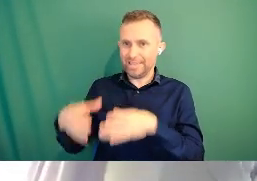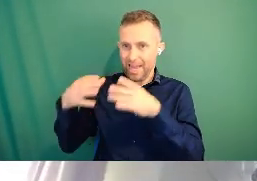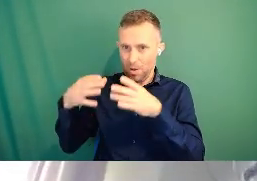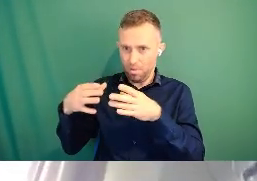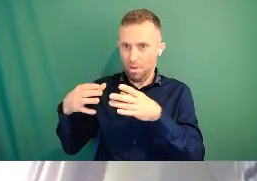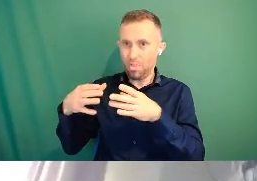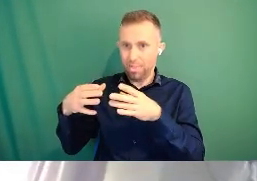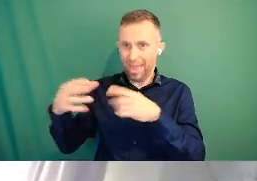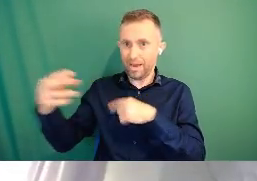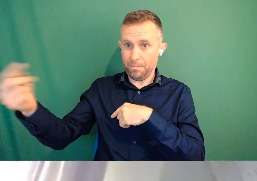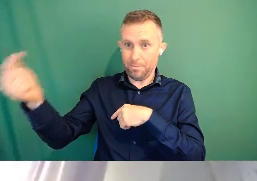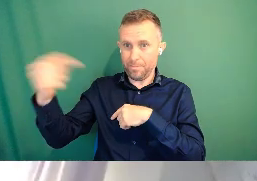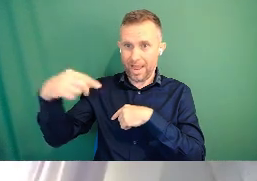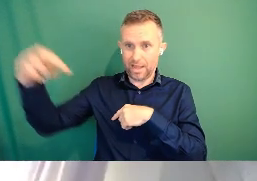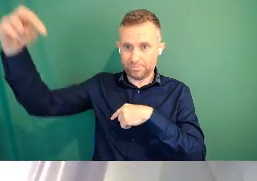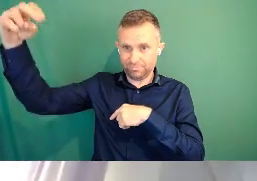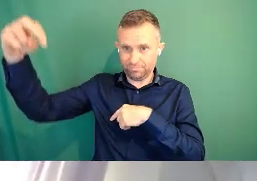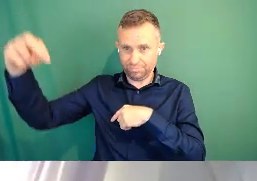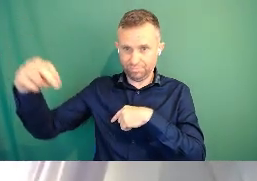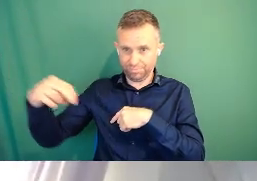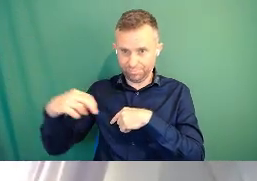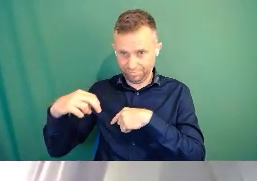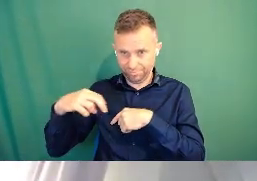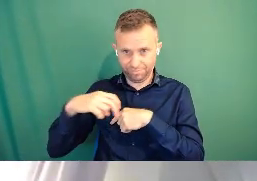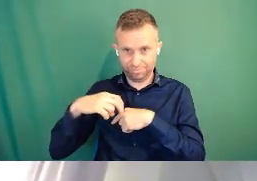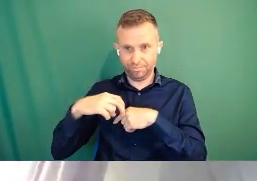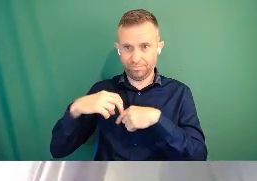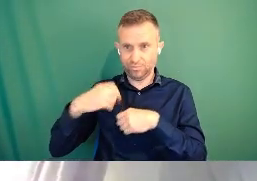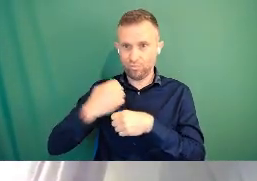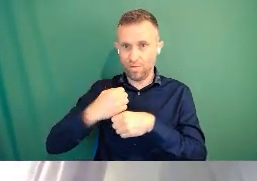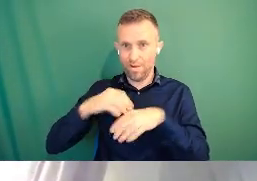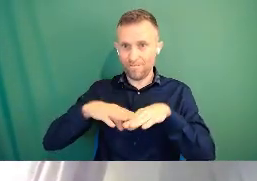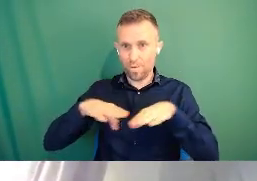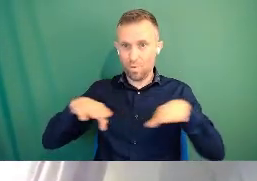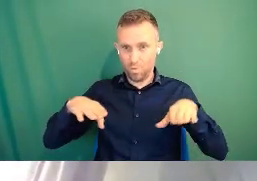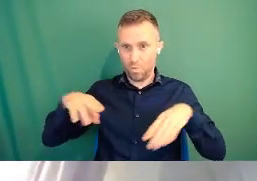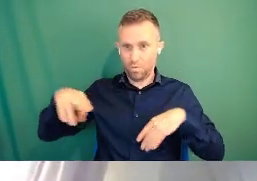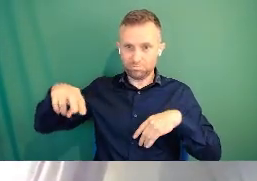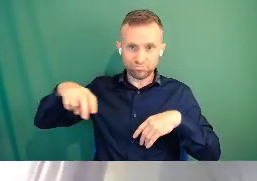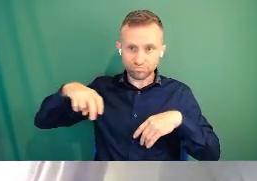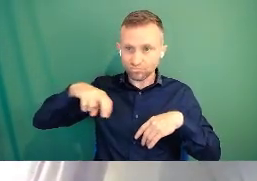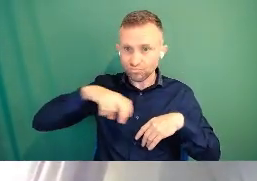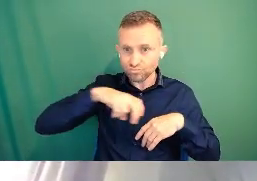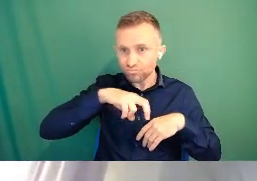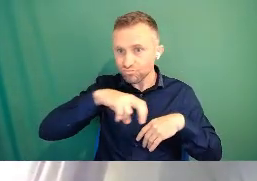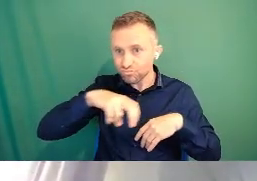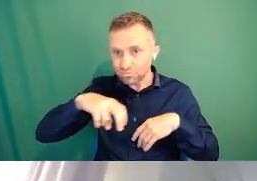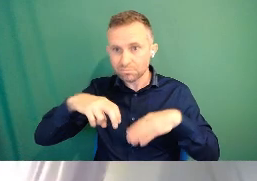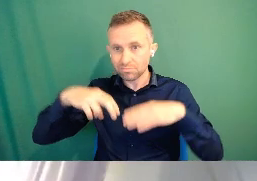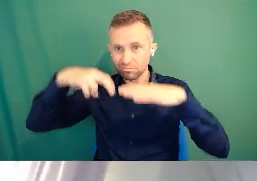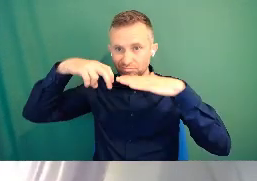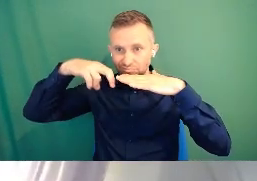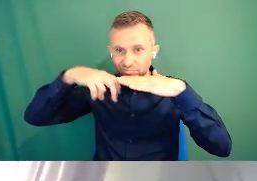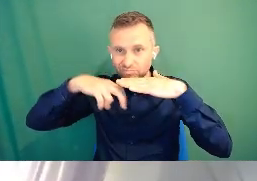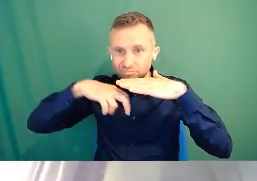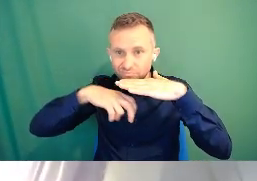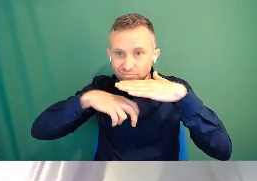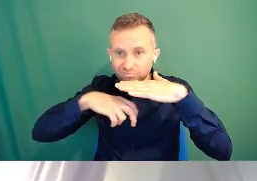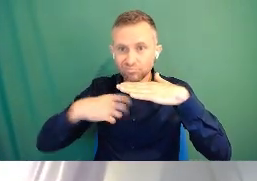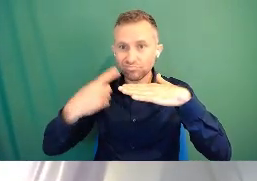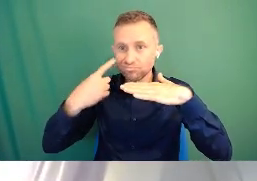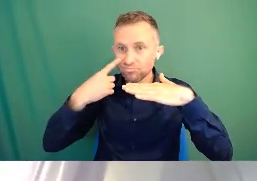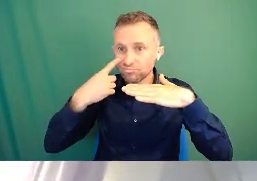that you came down, that you went up previously, and then visit the ground floor bits. So that would be